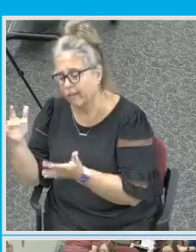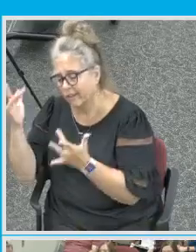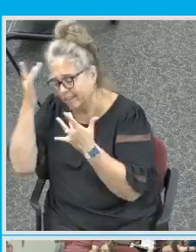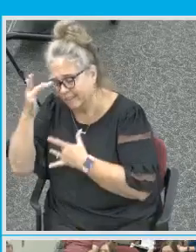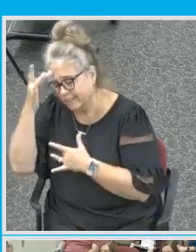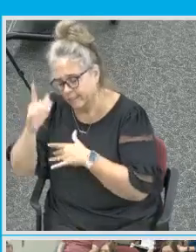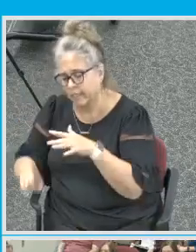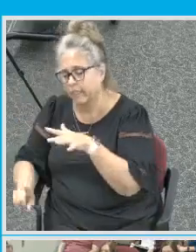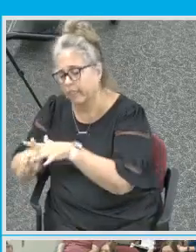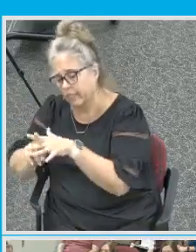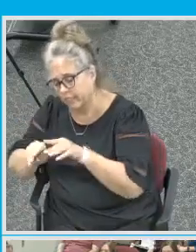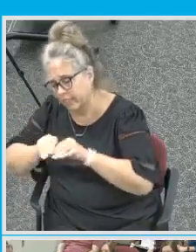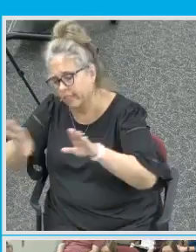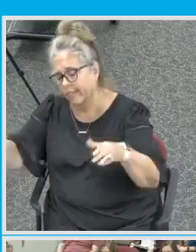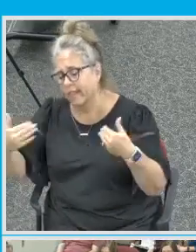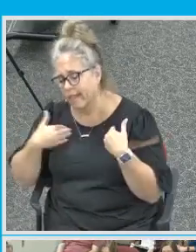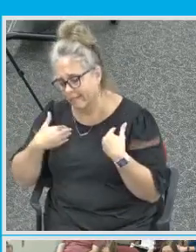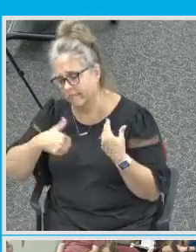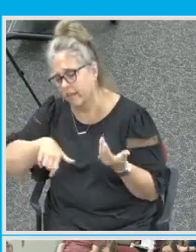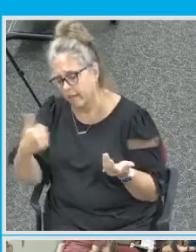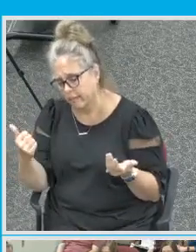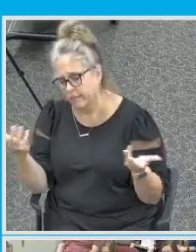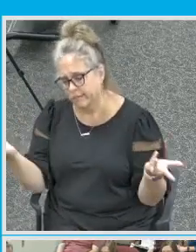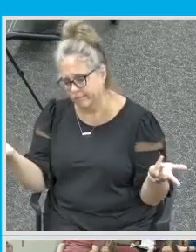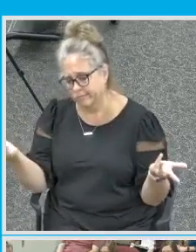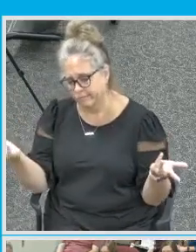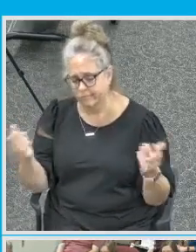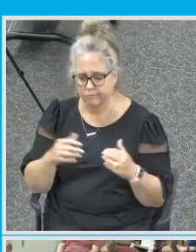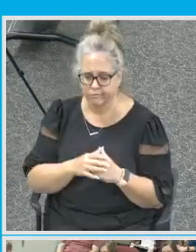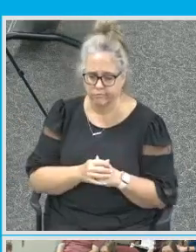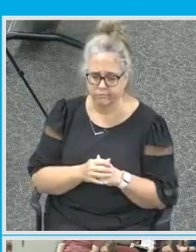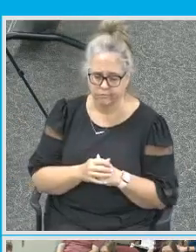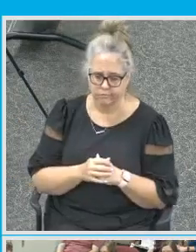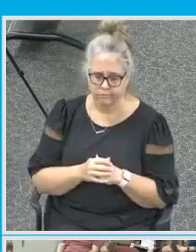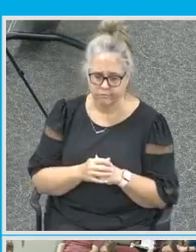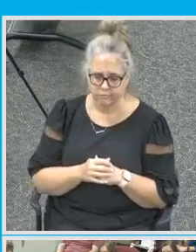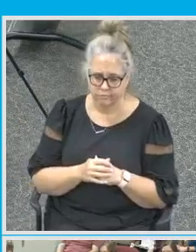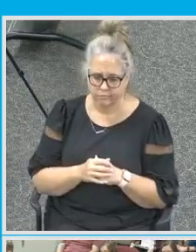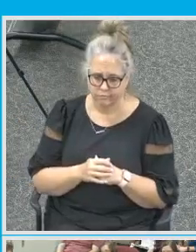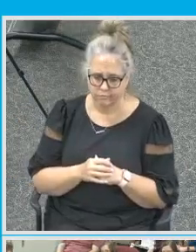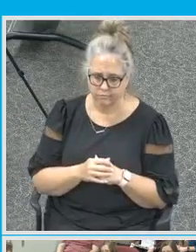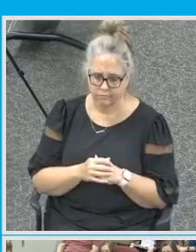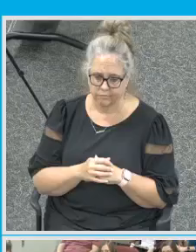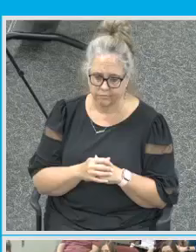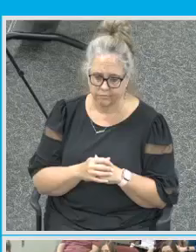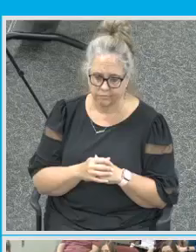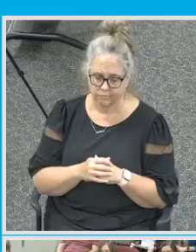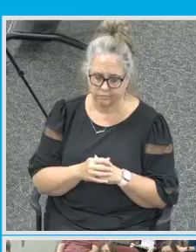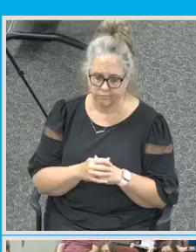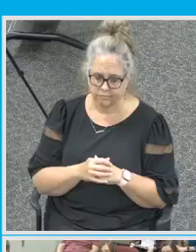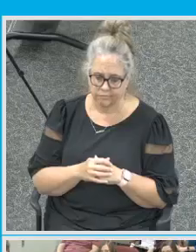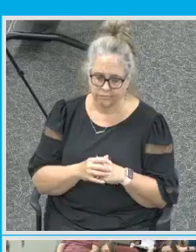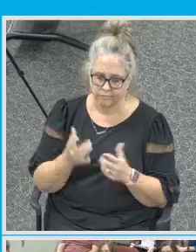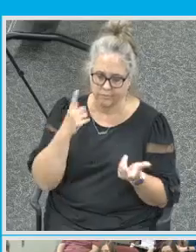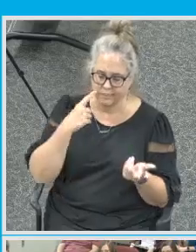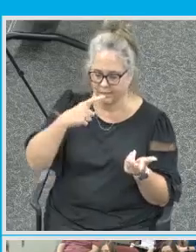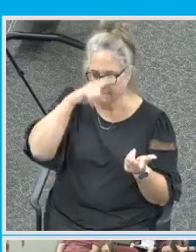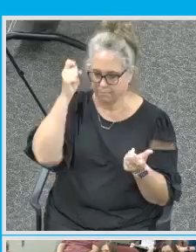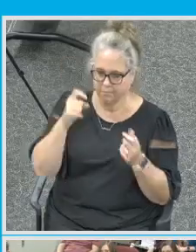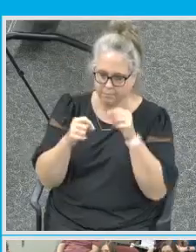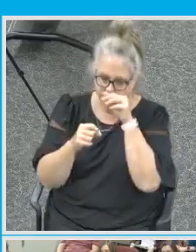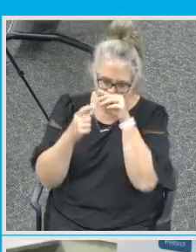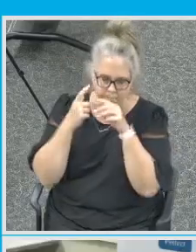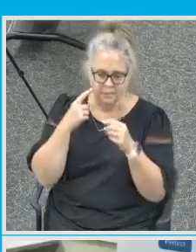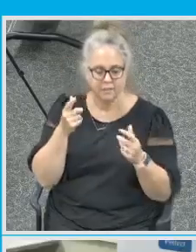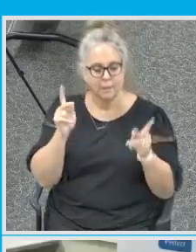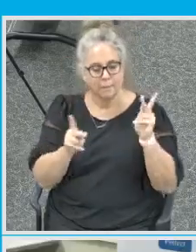around, and then, of course, in part because everybody's trying to do things normal again, and so we just have a lot of people-to-people interaction, a lot of